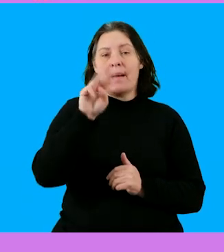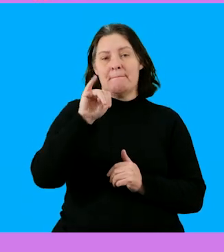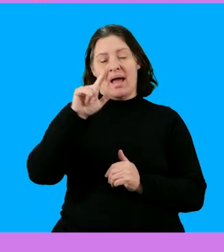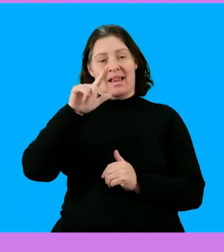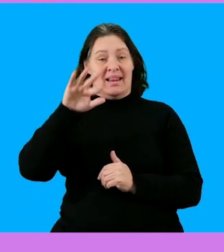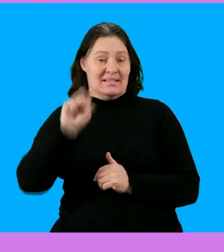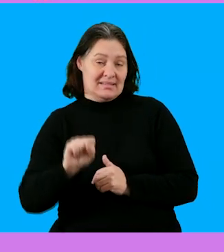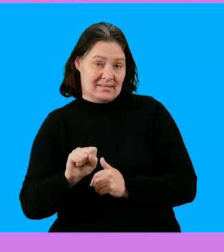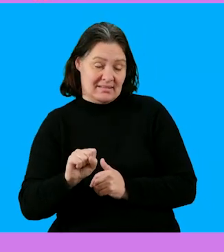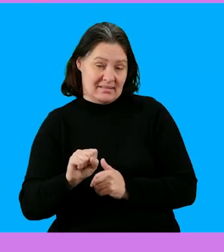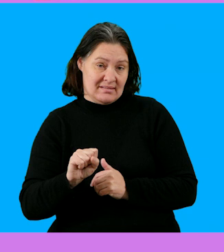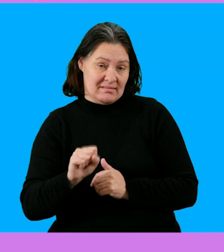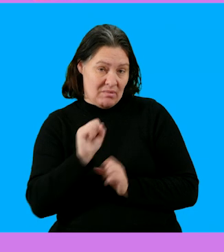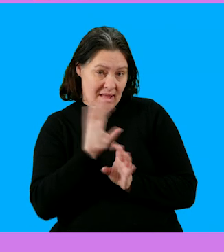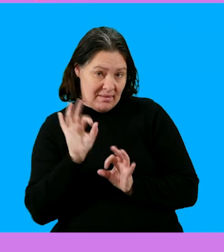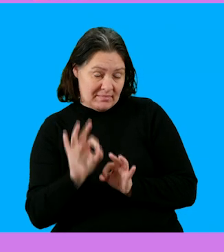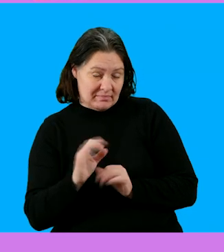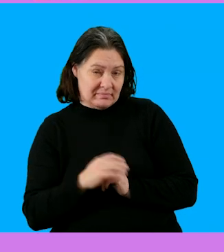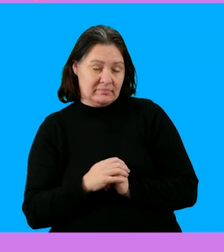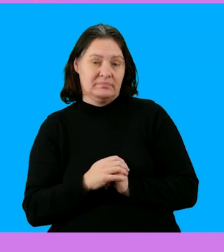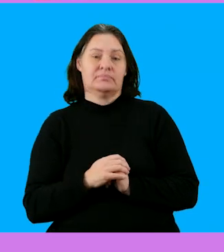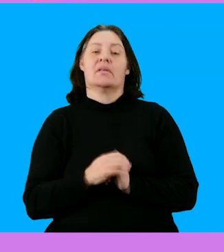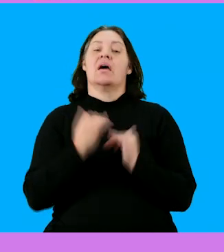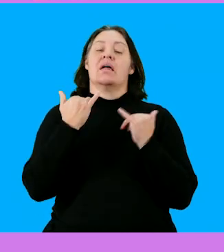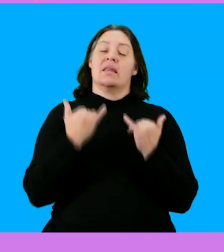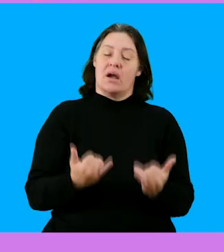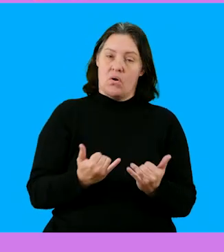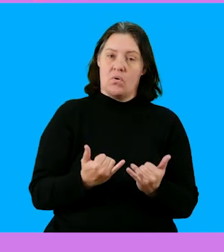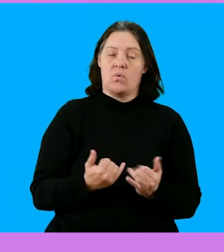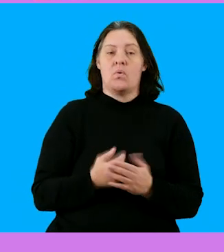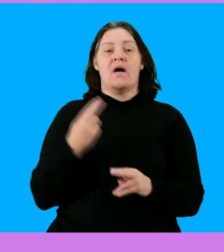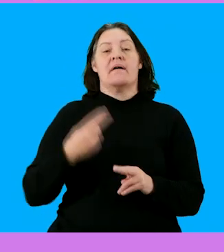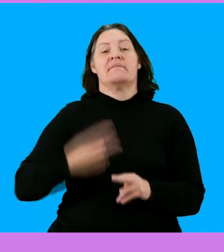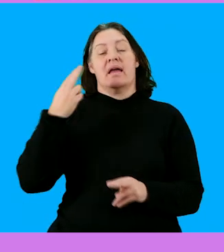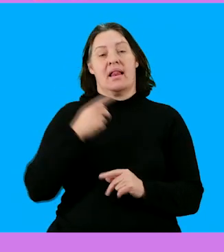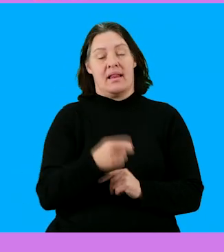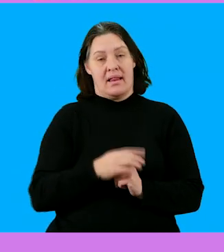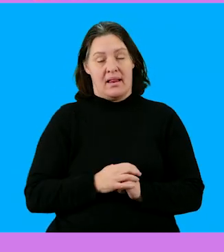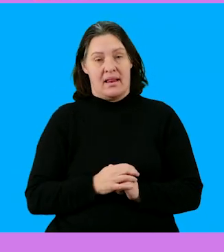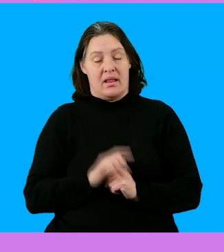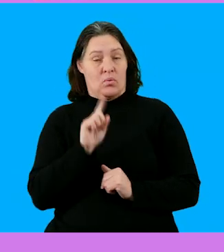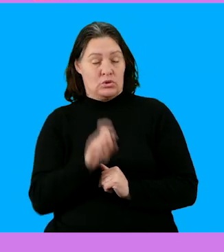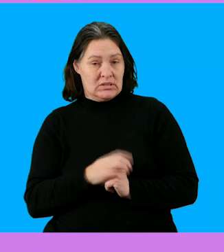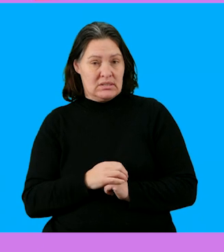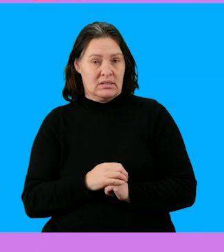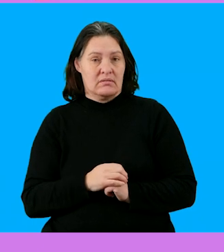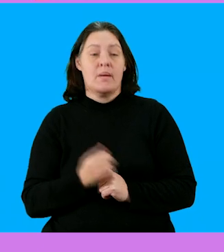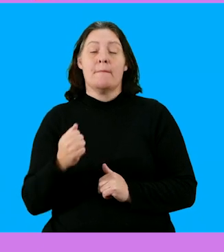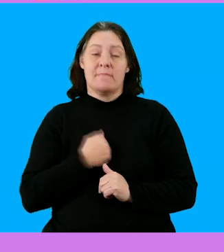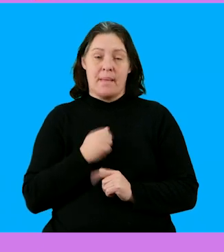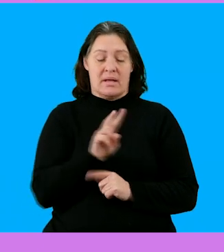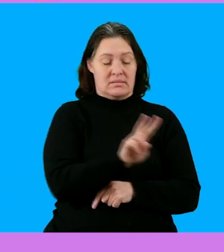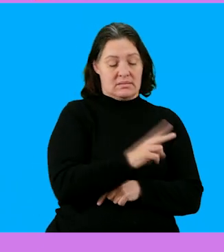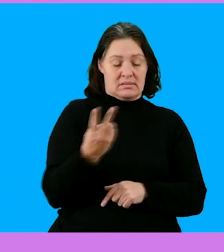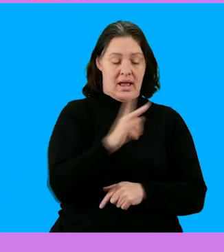as miles. Are we clear on that? Now I'm going to move on to my final part of this question. I have to